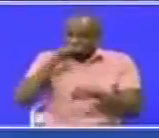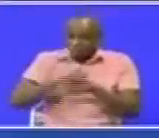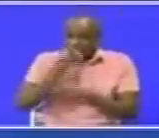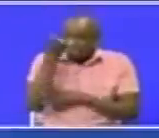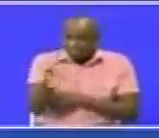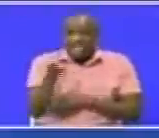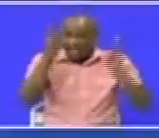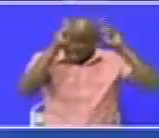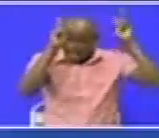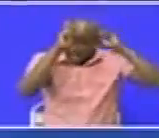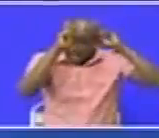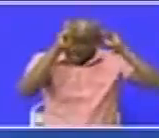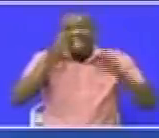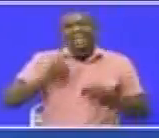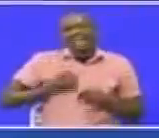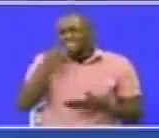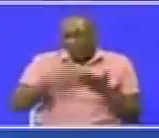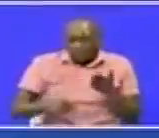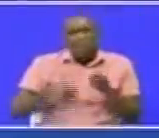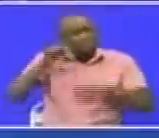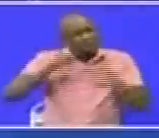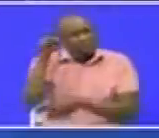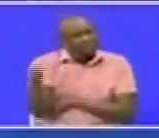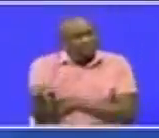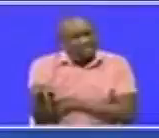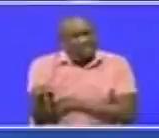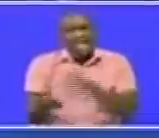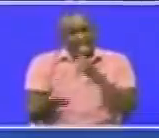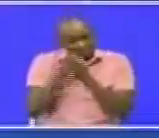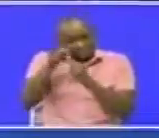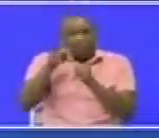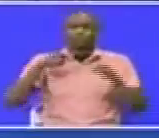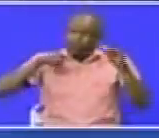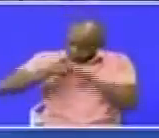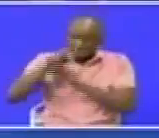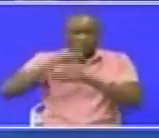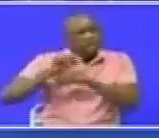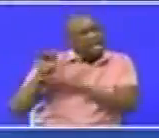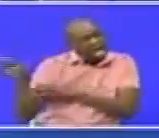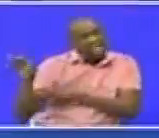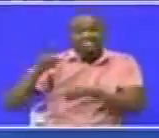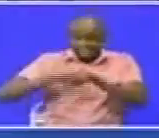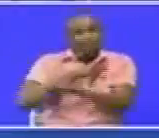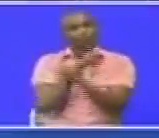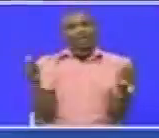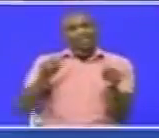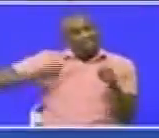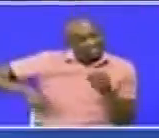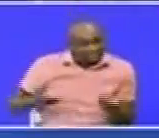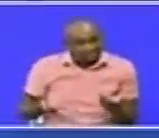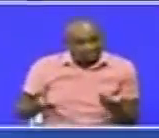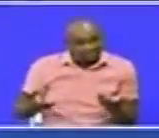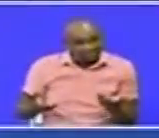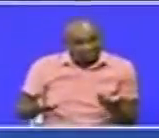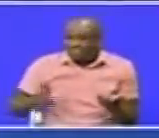of Kakamega, the girls say that the bicycles help them get to school early and they get home in time. Also, the